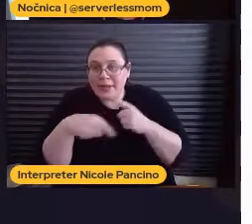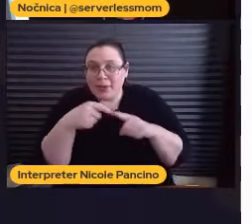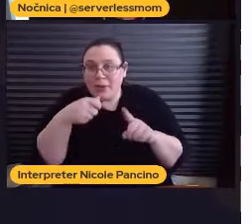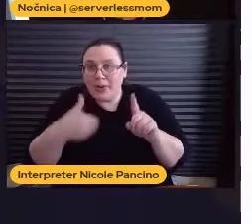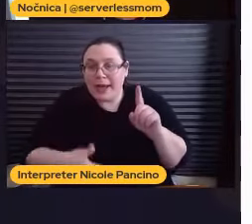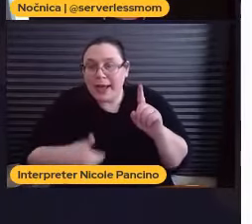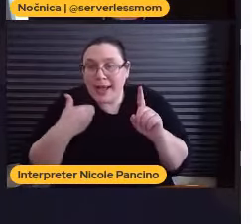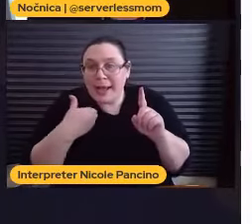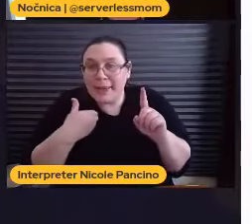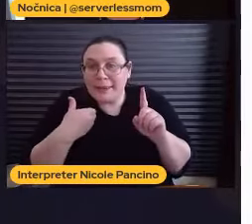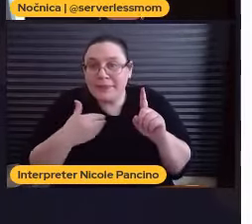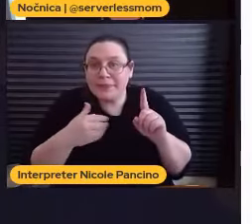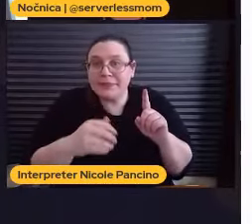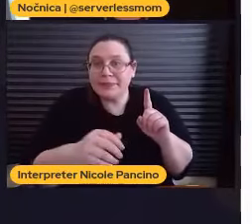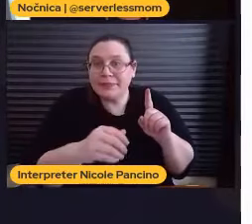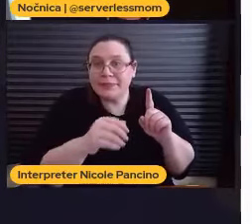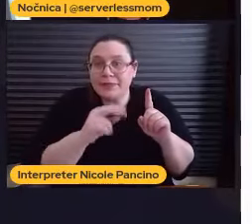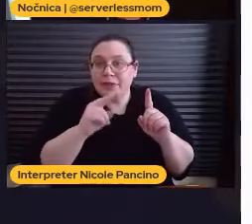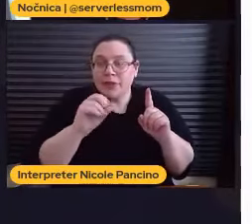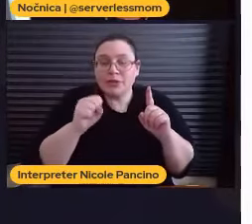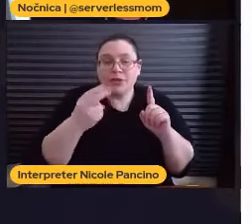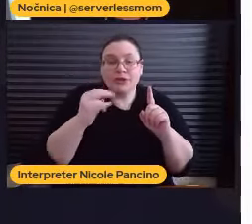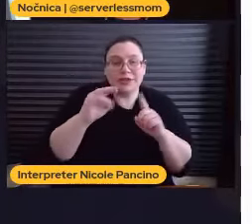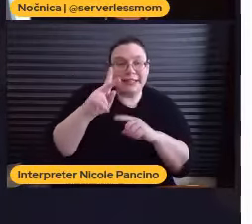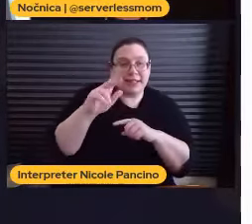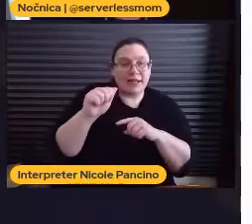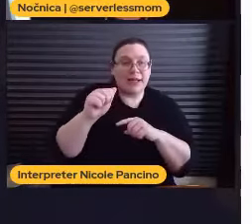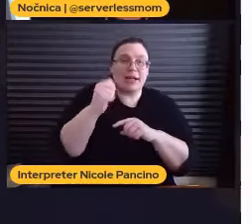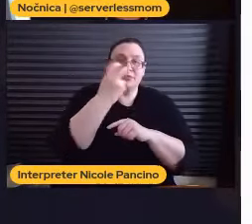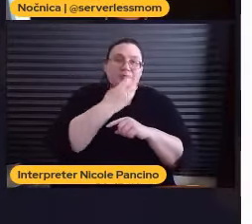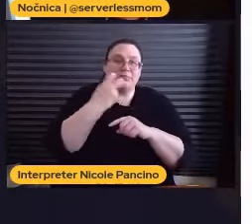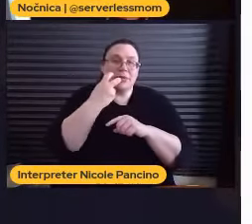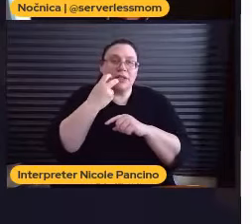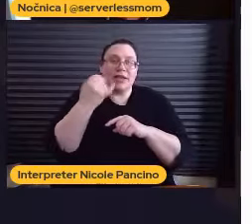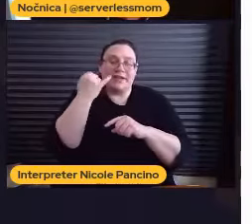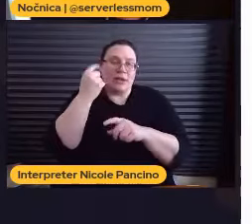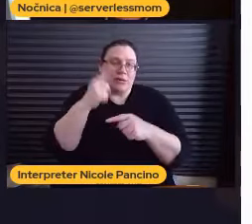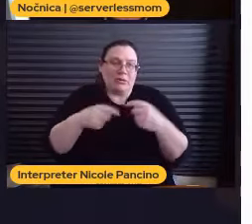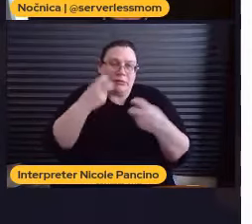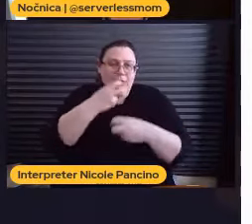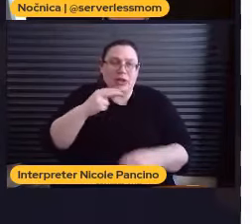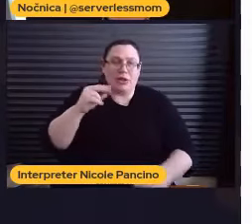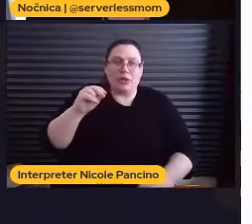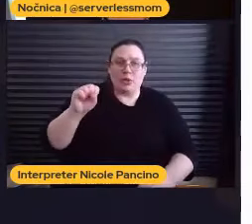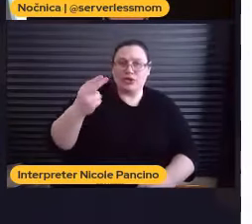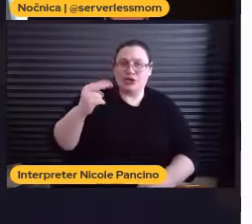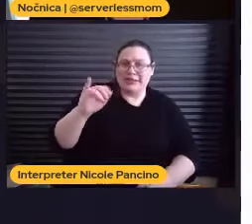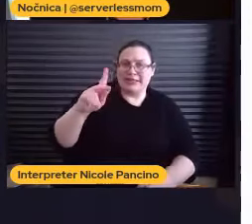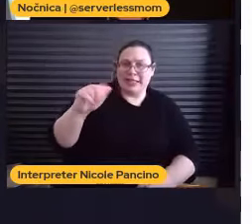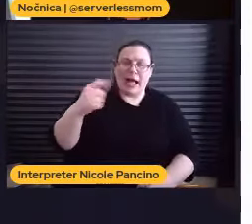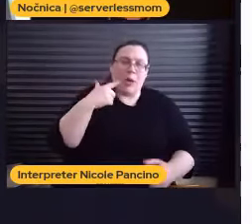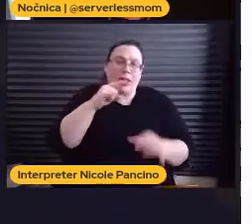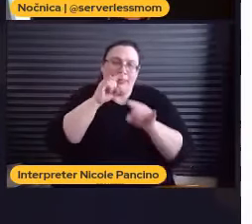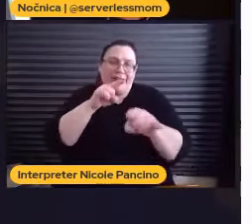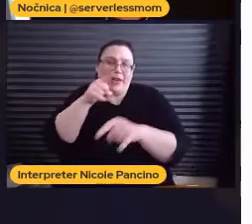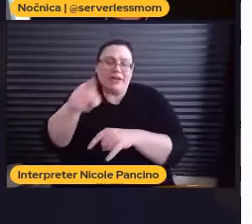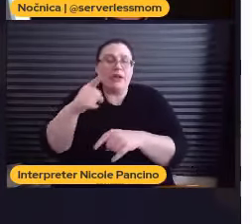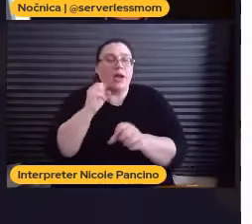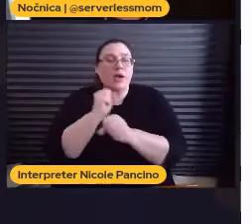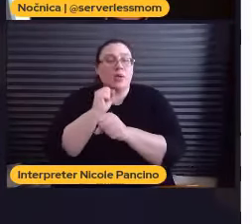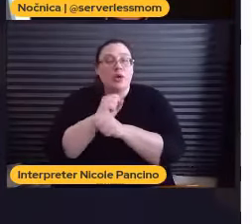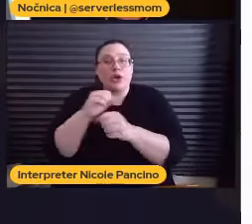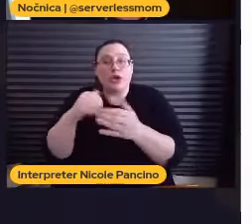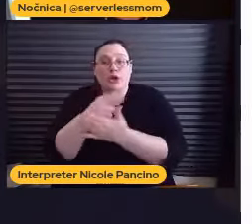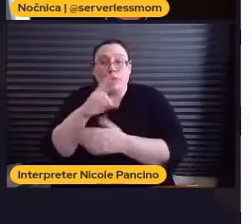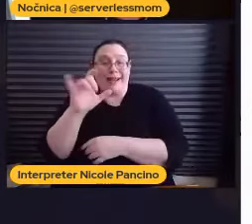My name is Nočnica. Nika is fine if you have trouble pronouncing Nočnica, but I will make fun of you. I work at New Relic. I am